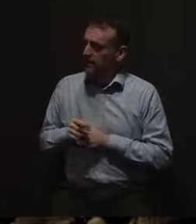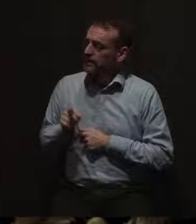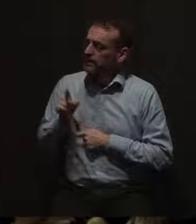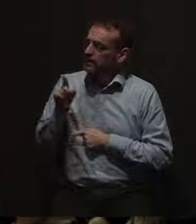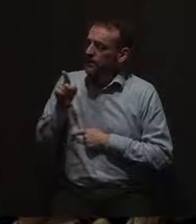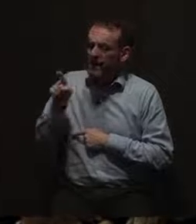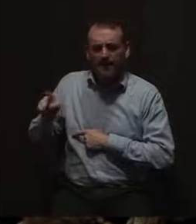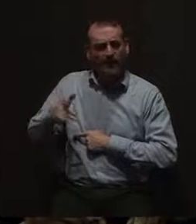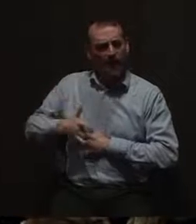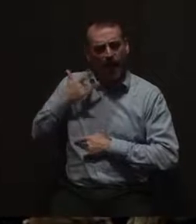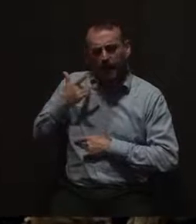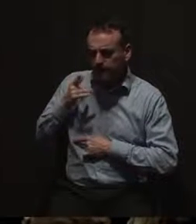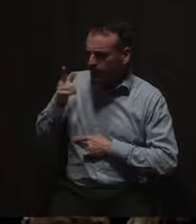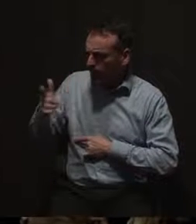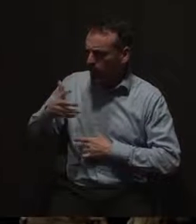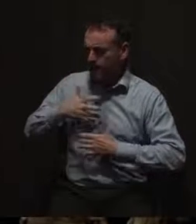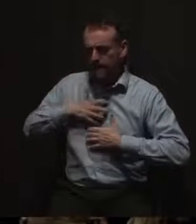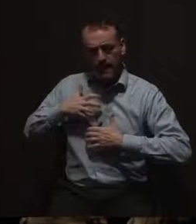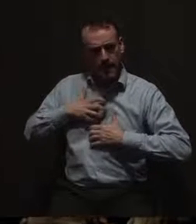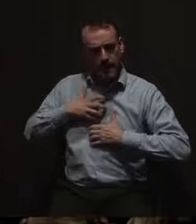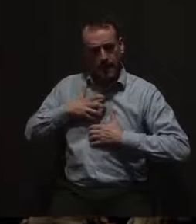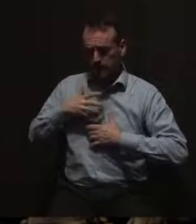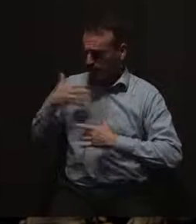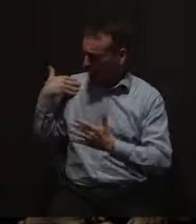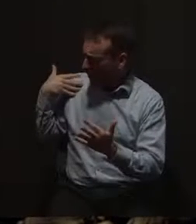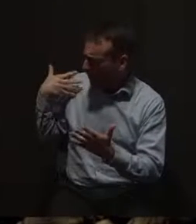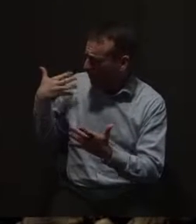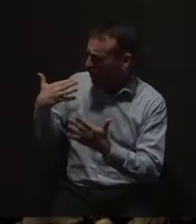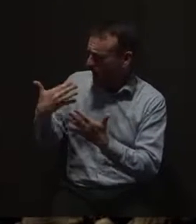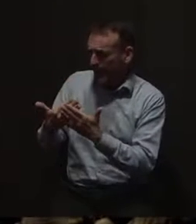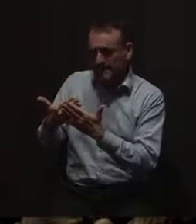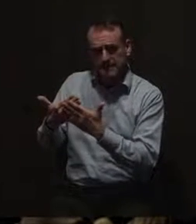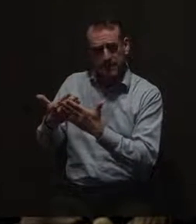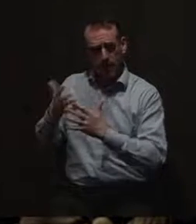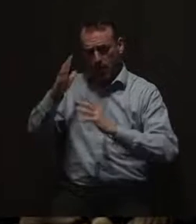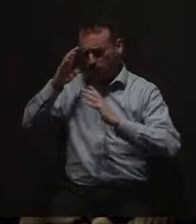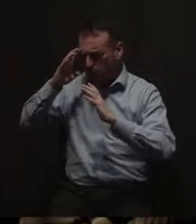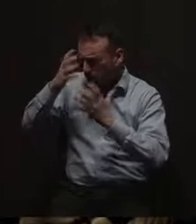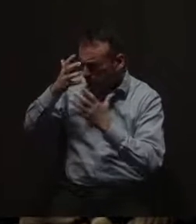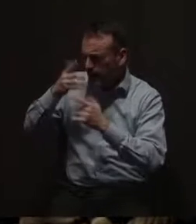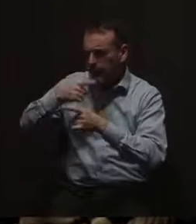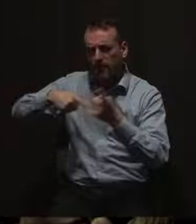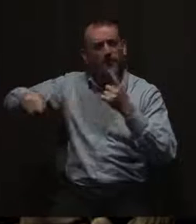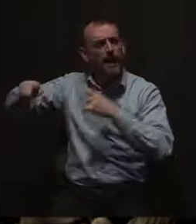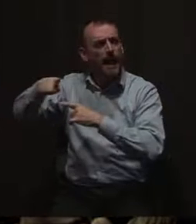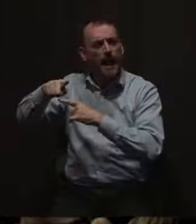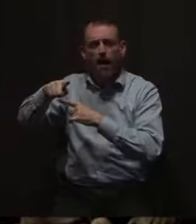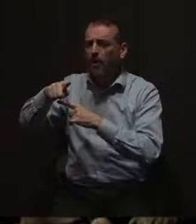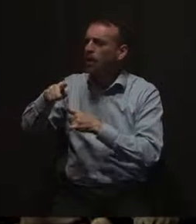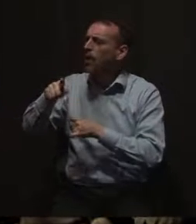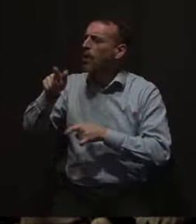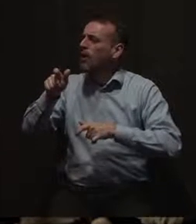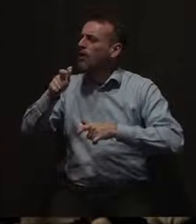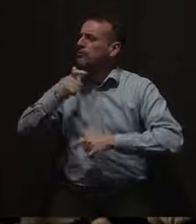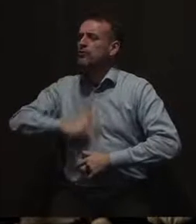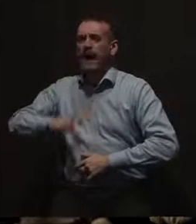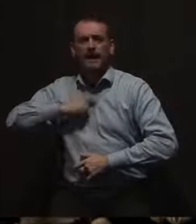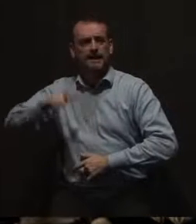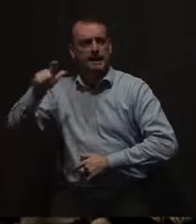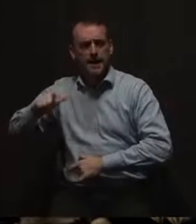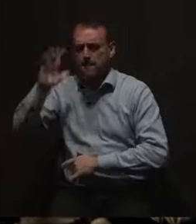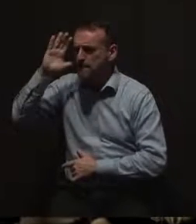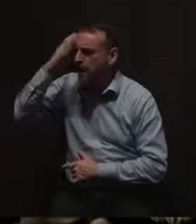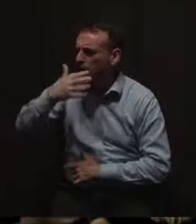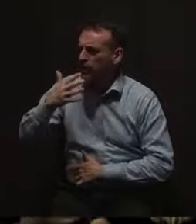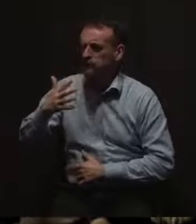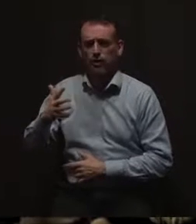it's always there for the signal of secret and violent inhumanity, the mask of cruelty. I quote Baldwin here so much